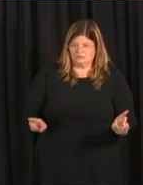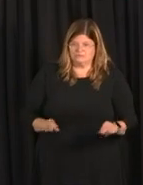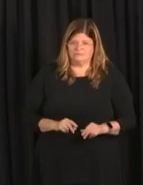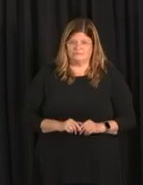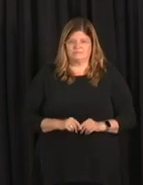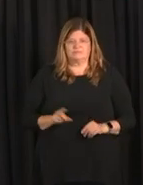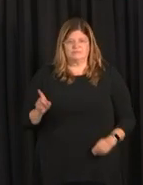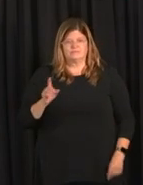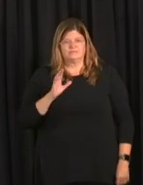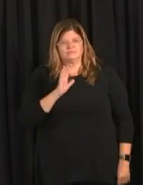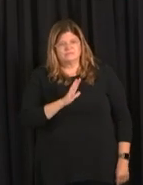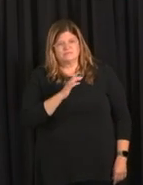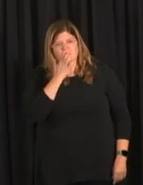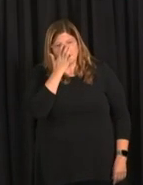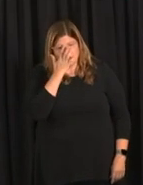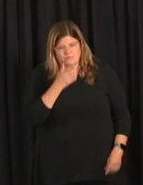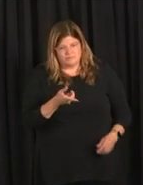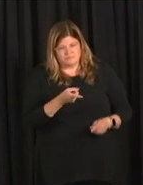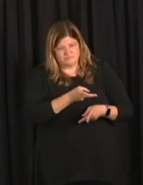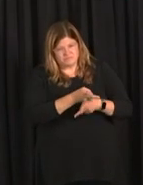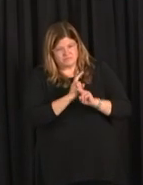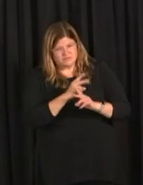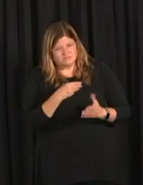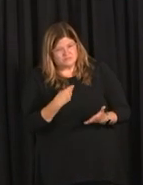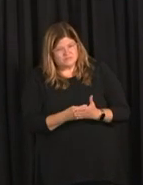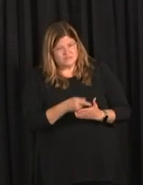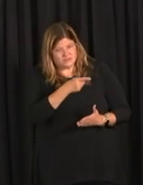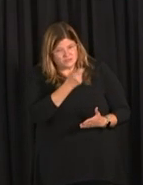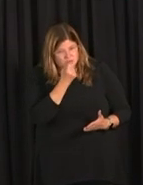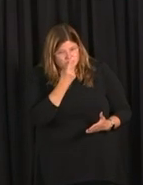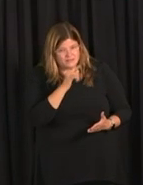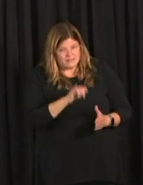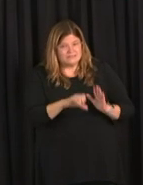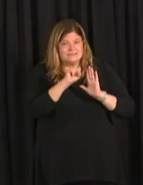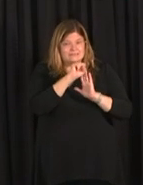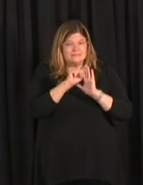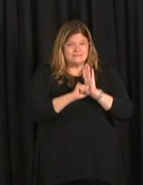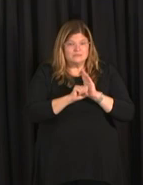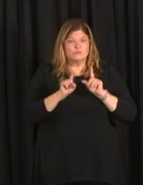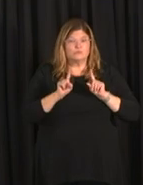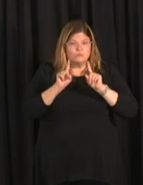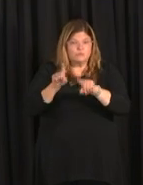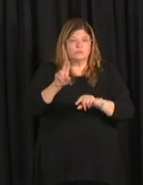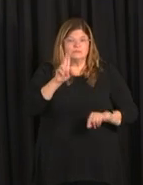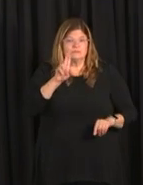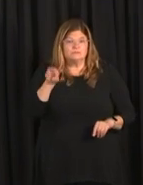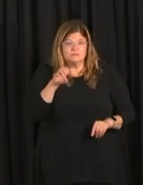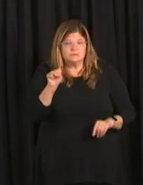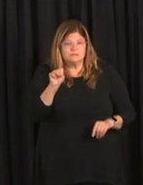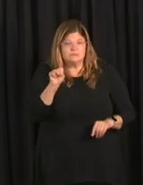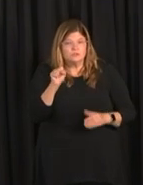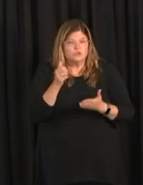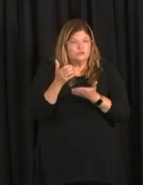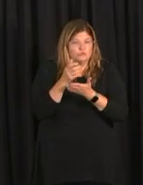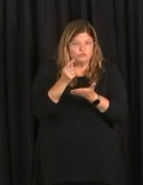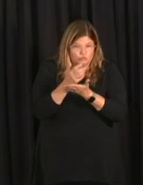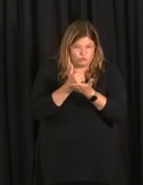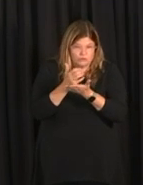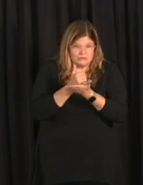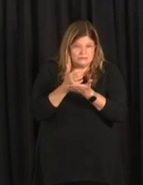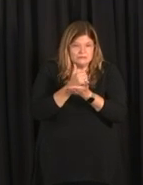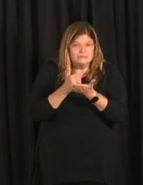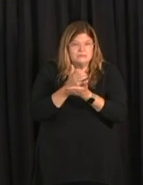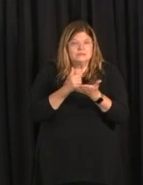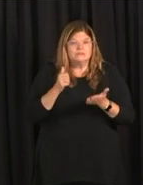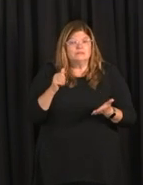let me just say that when you mentioned borrowing money, my understanding is that states can go to Treasury, U.S. Treasury. Correct. It's not that they're going to Wall Street to